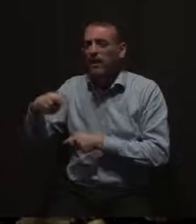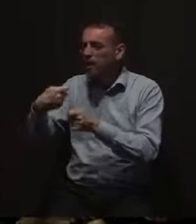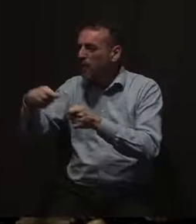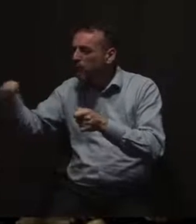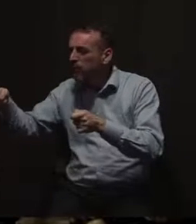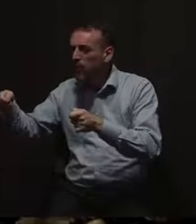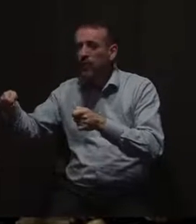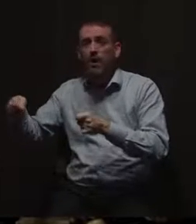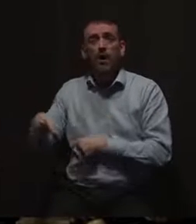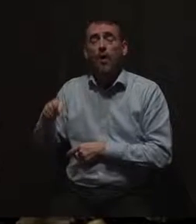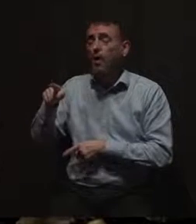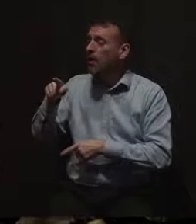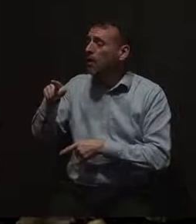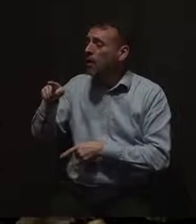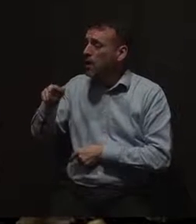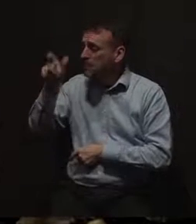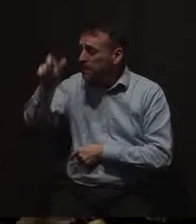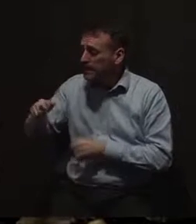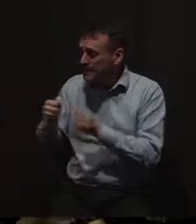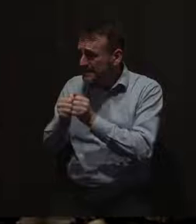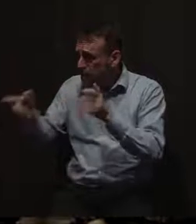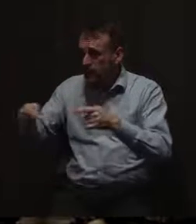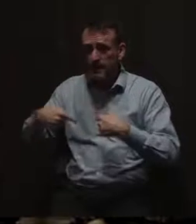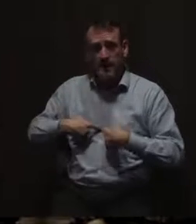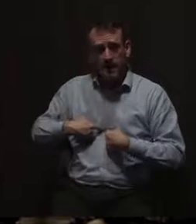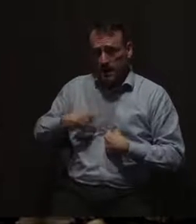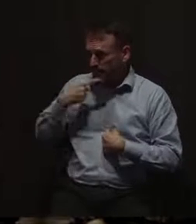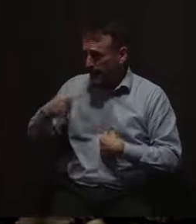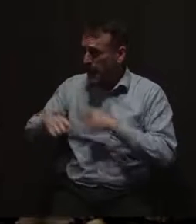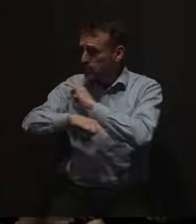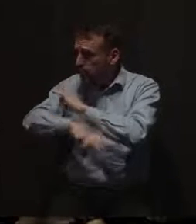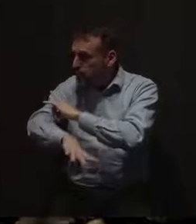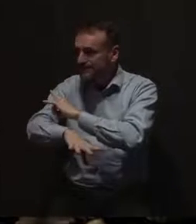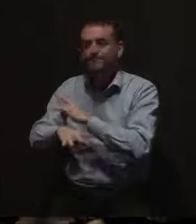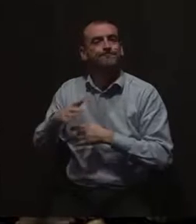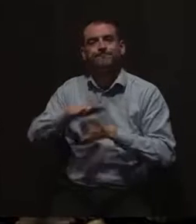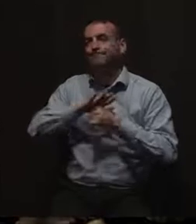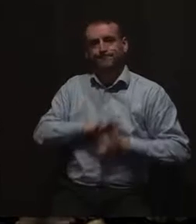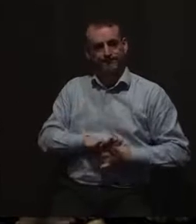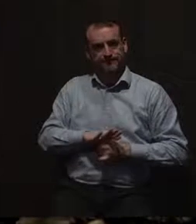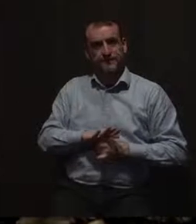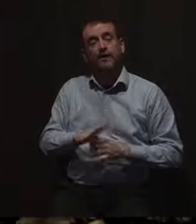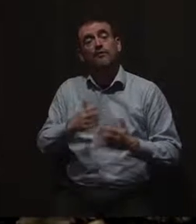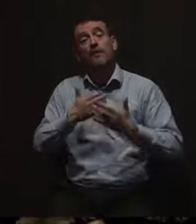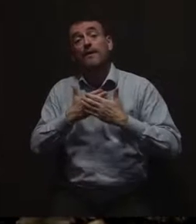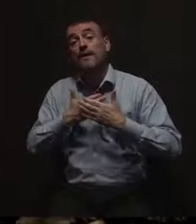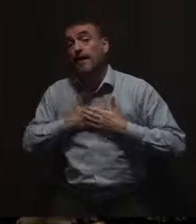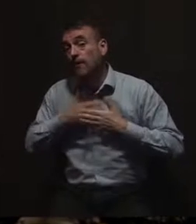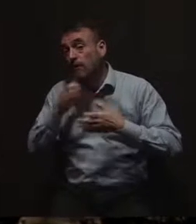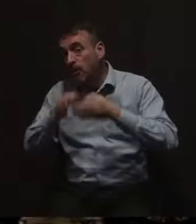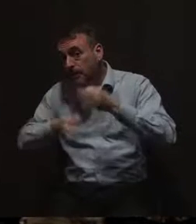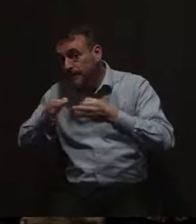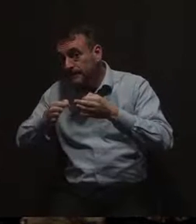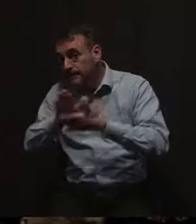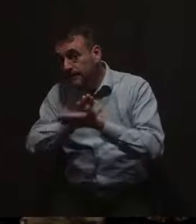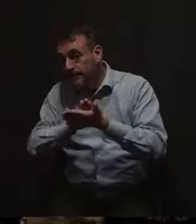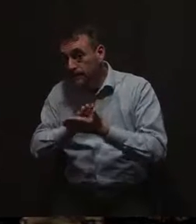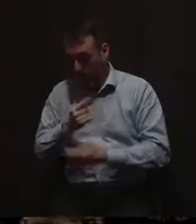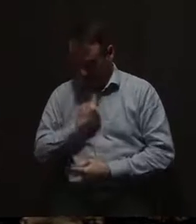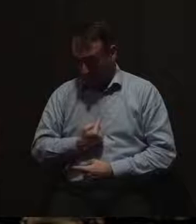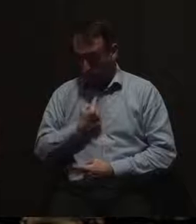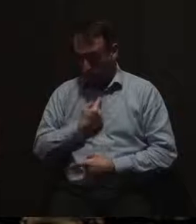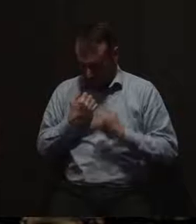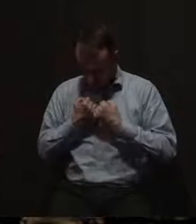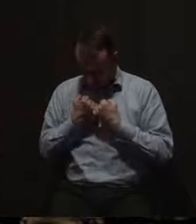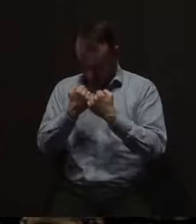say bullshit, and so on. So love politics, by the way, also means listening to ourselves with